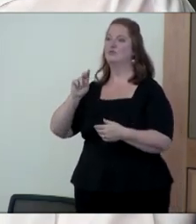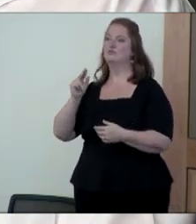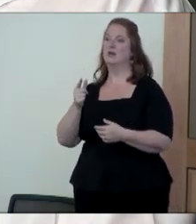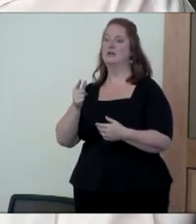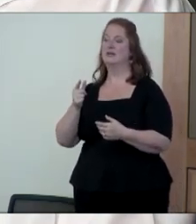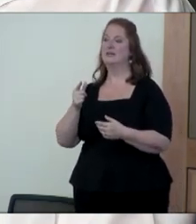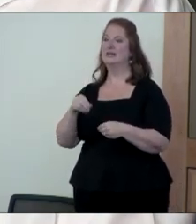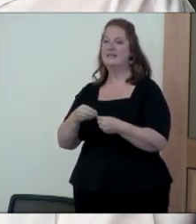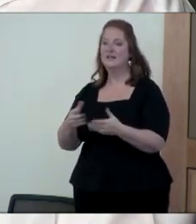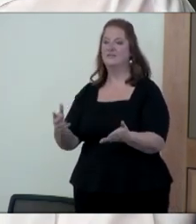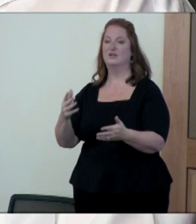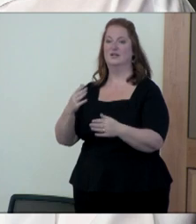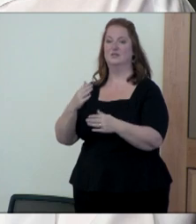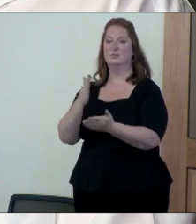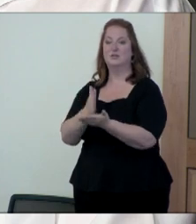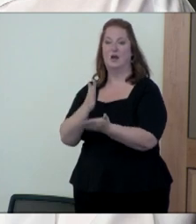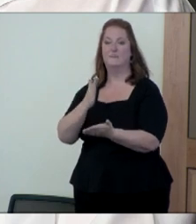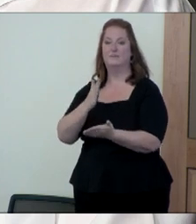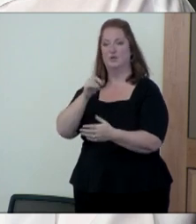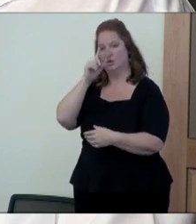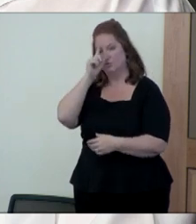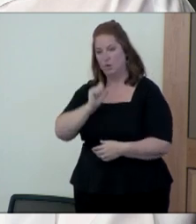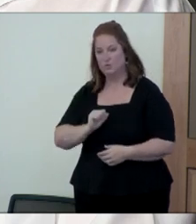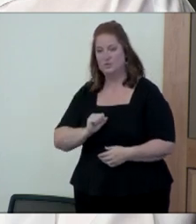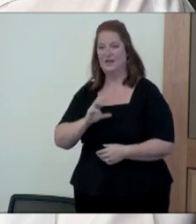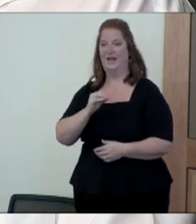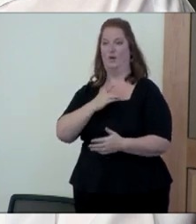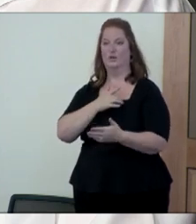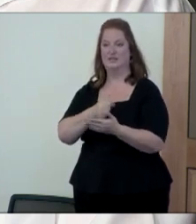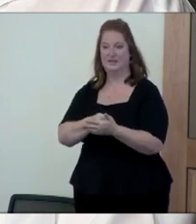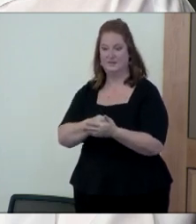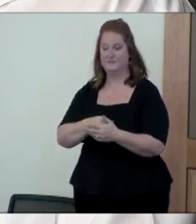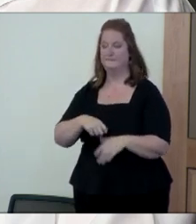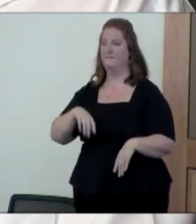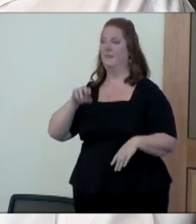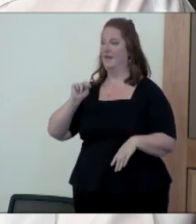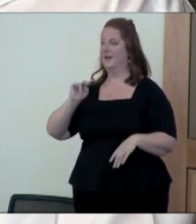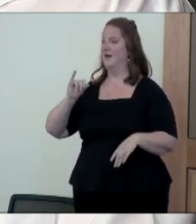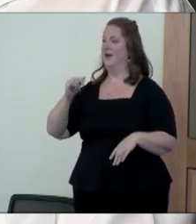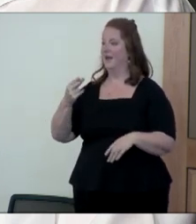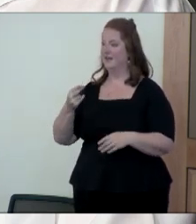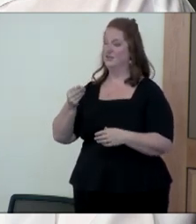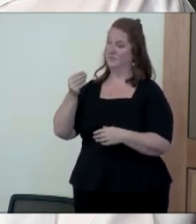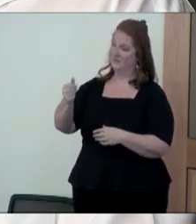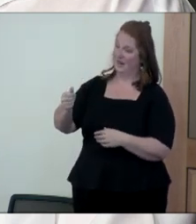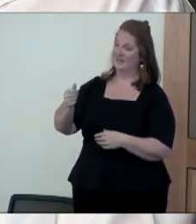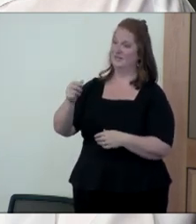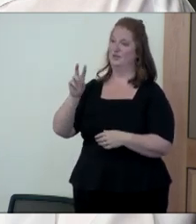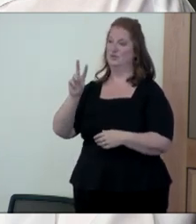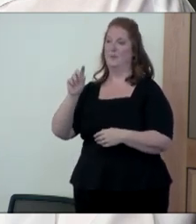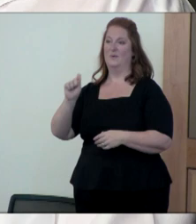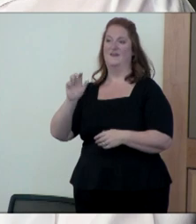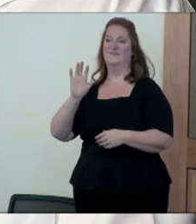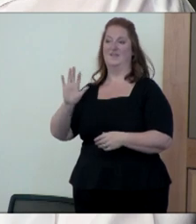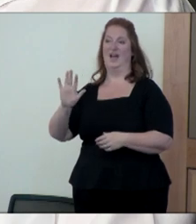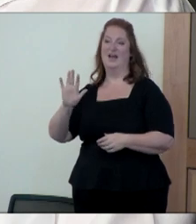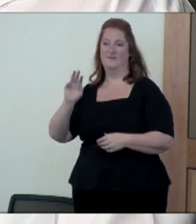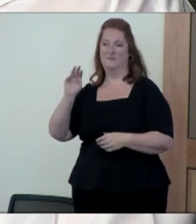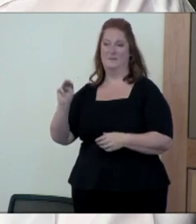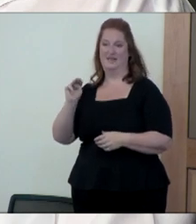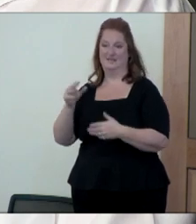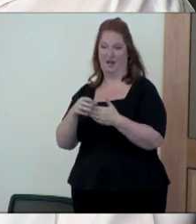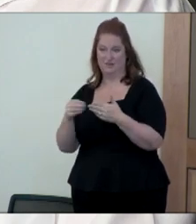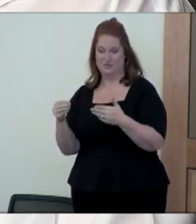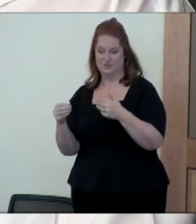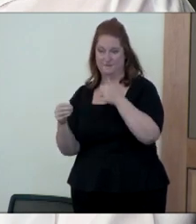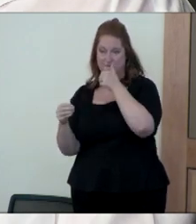prevent strokes and heart attacks. The NIH is funding their work at $2.5 million. In April, my